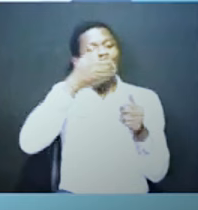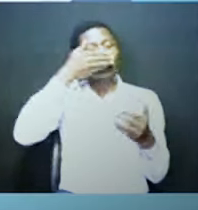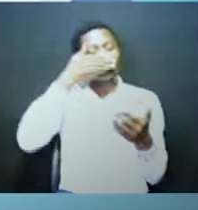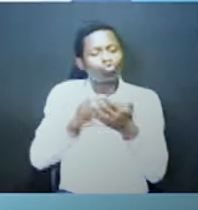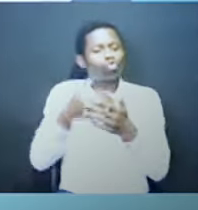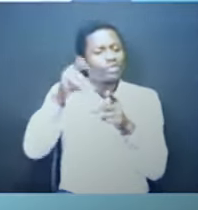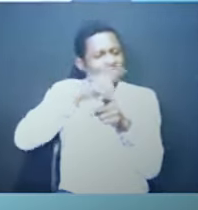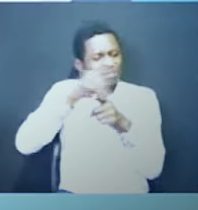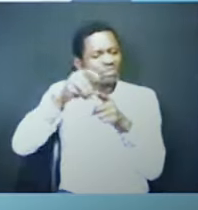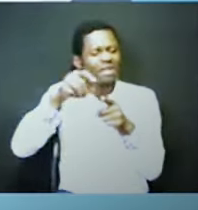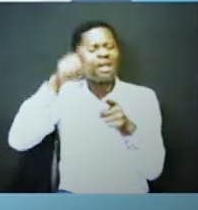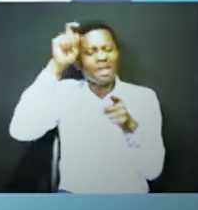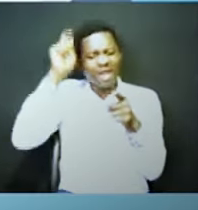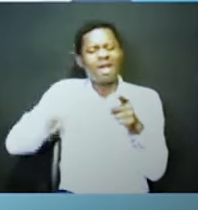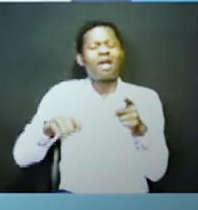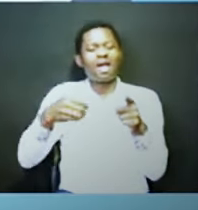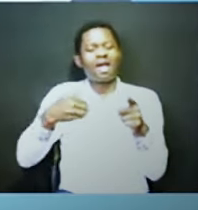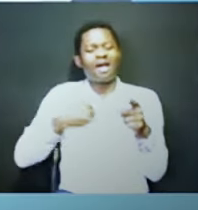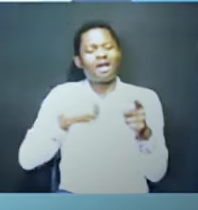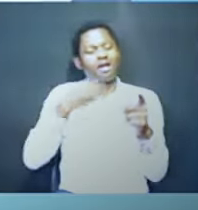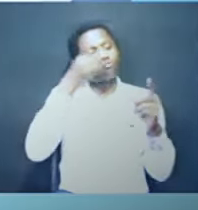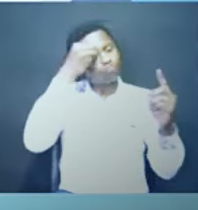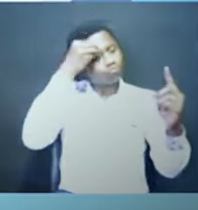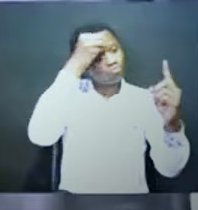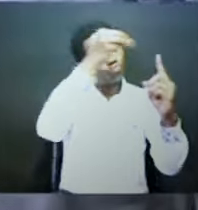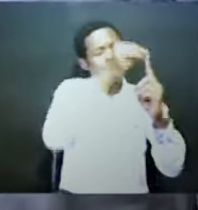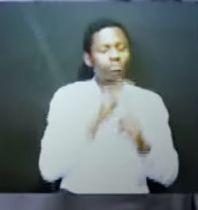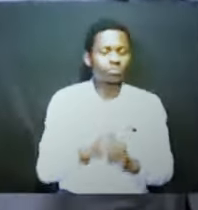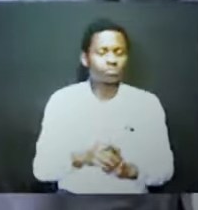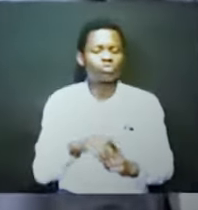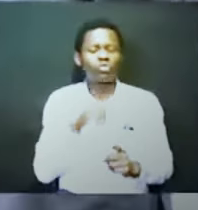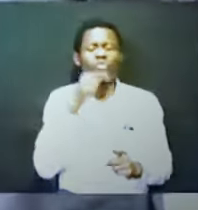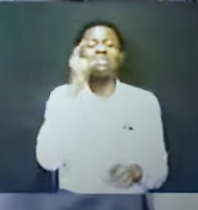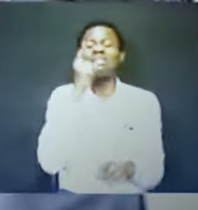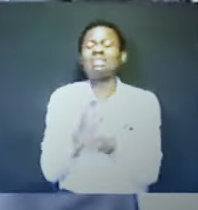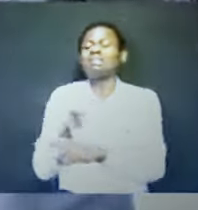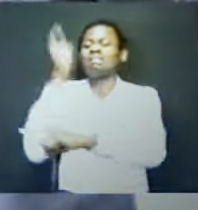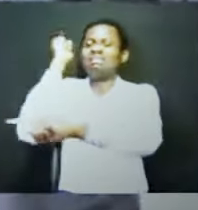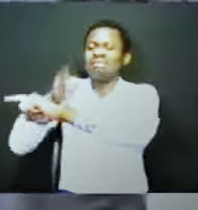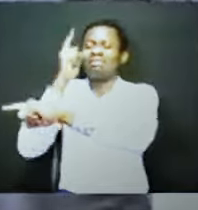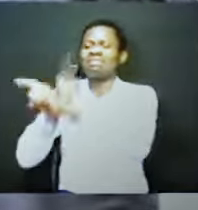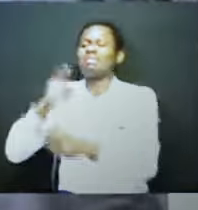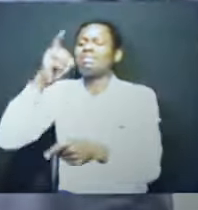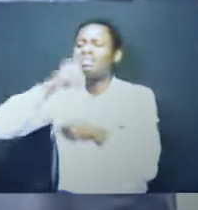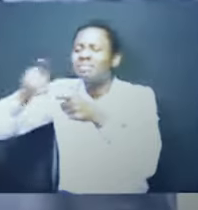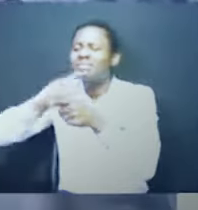don't discipline. He must discipline for a purpose.